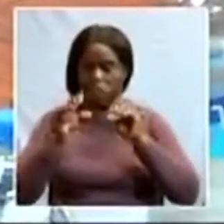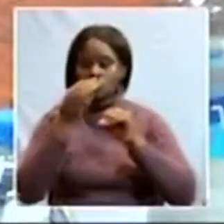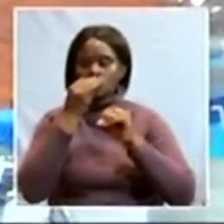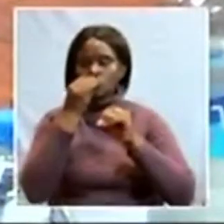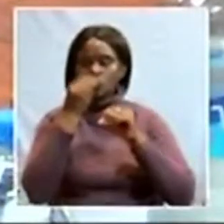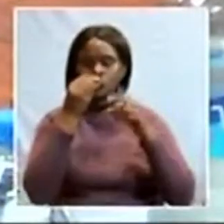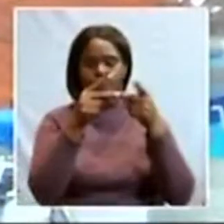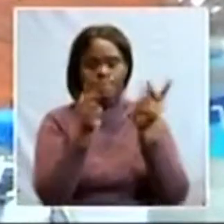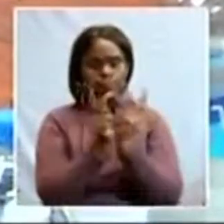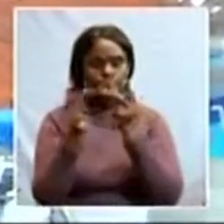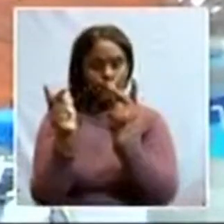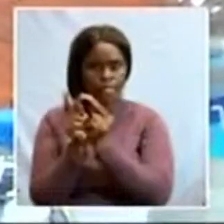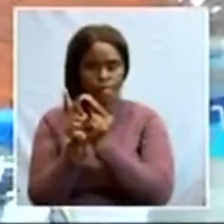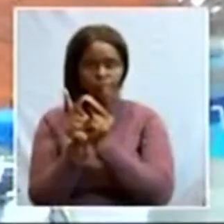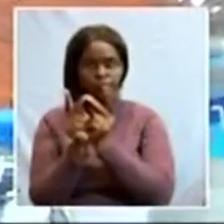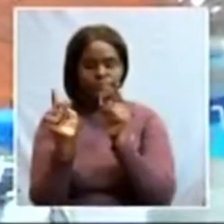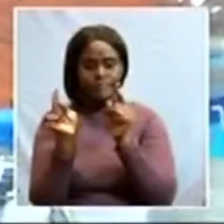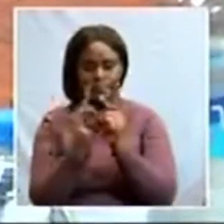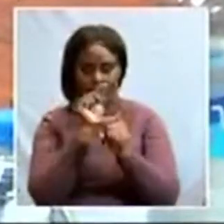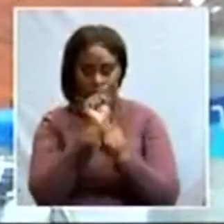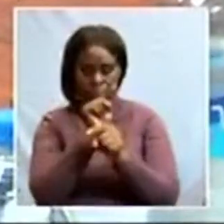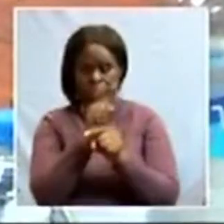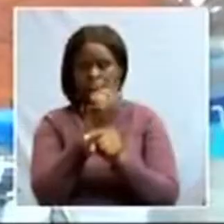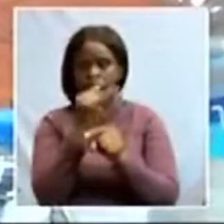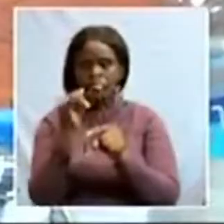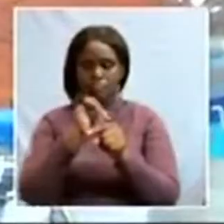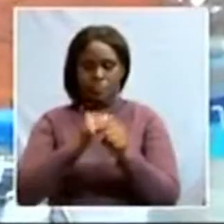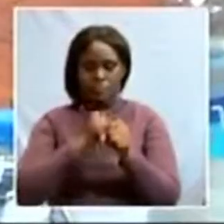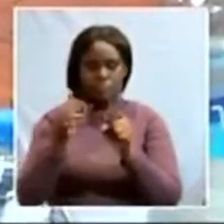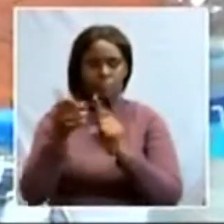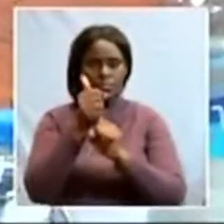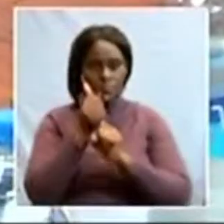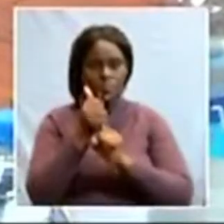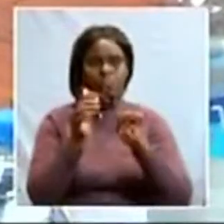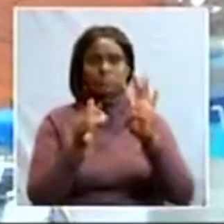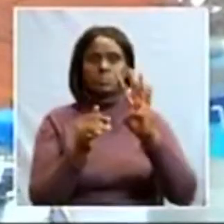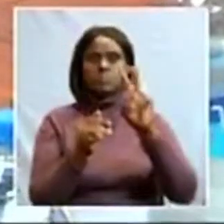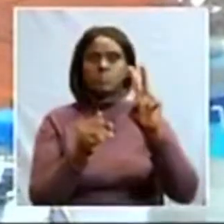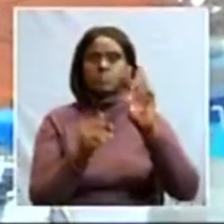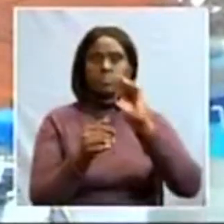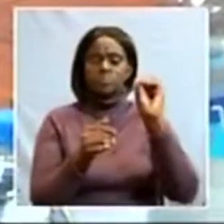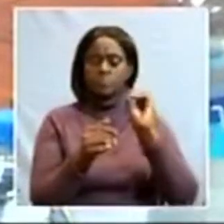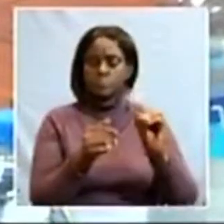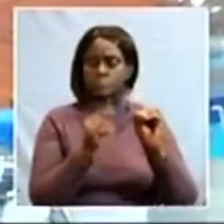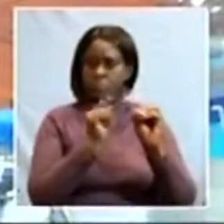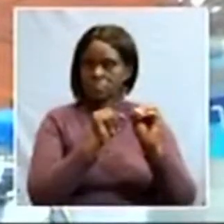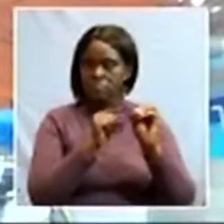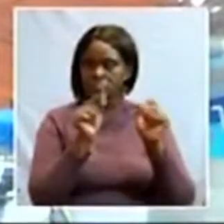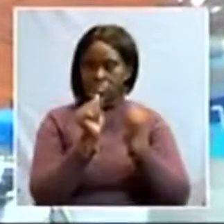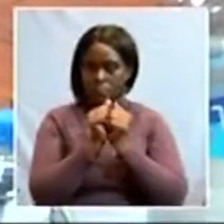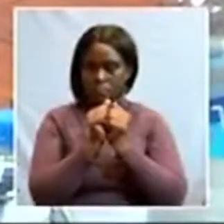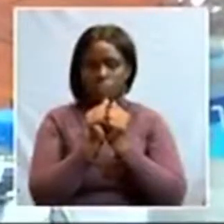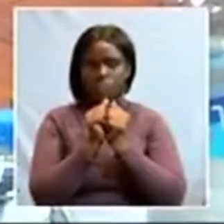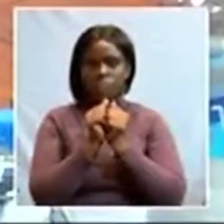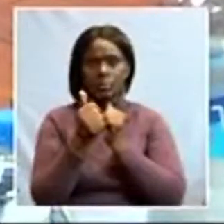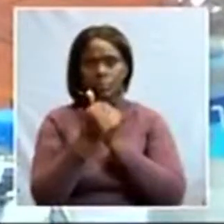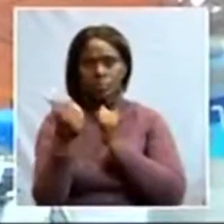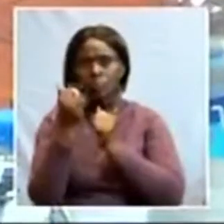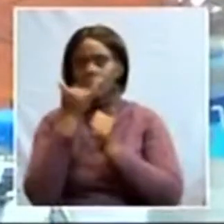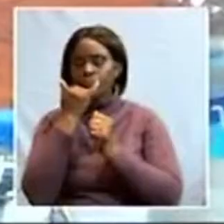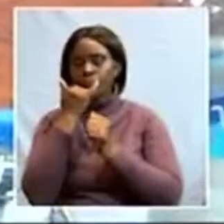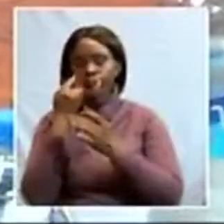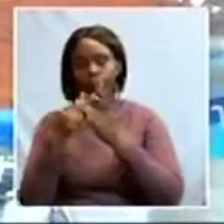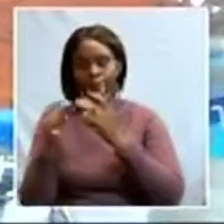premises. On this item, we achieved the 42%. And cause of